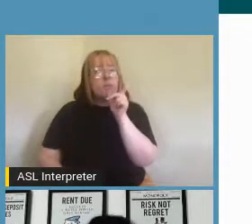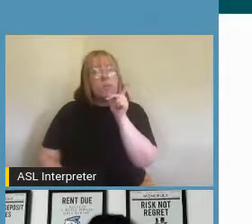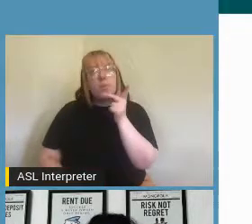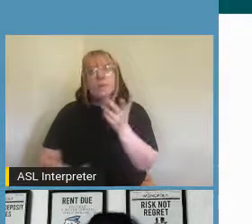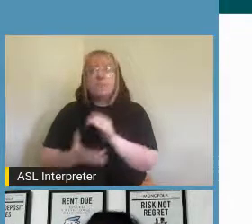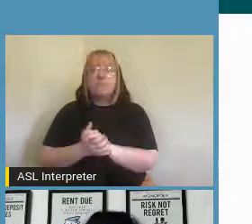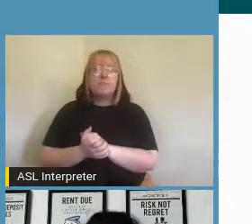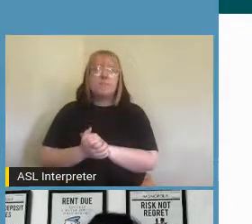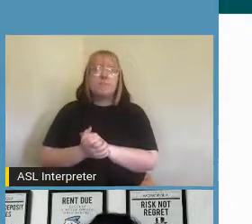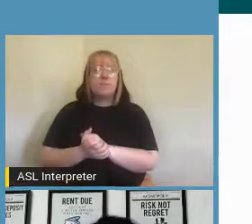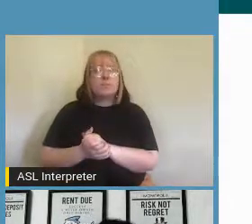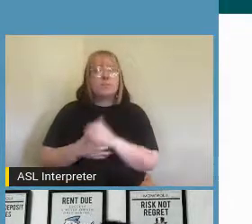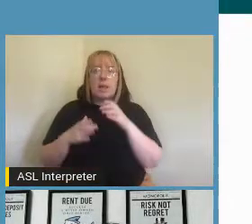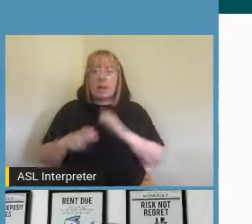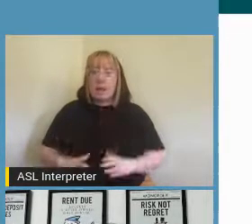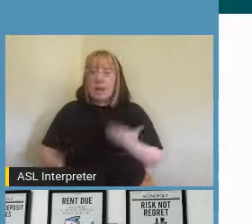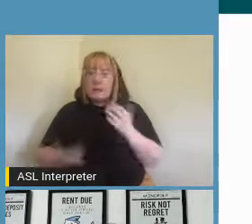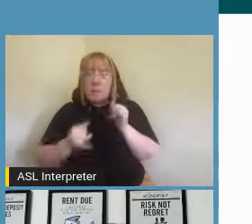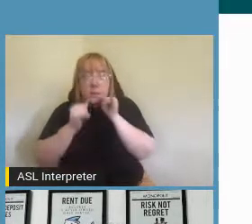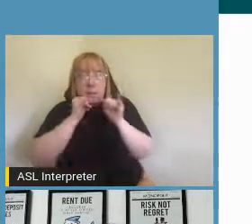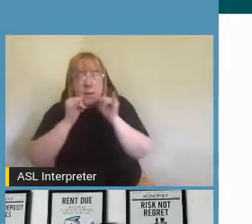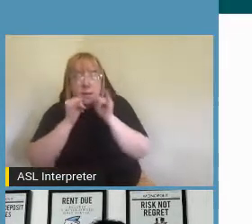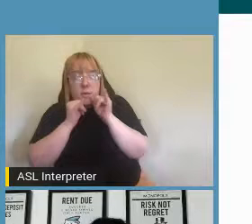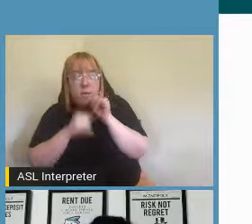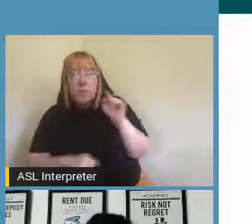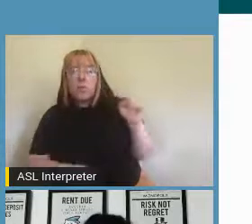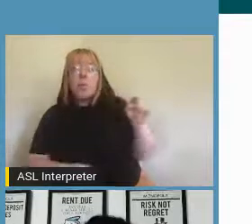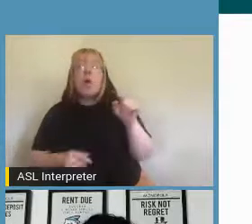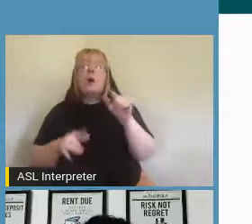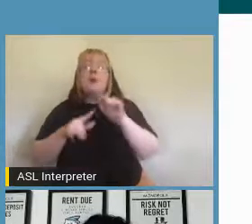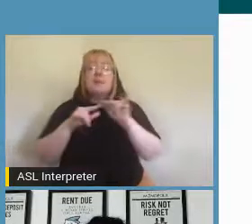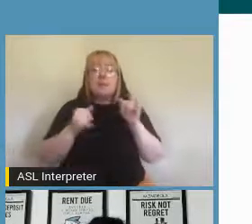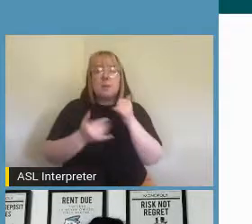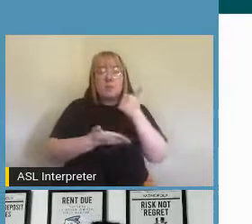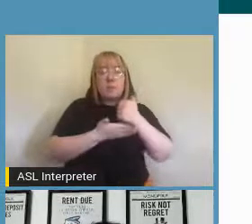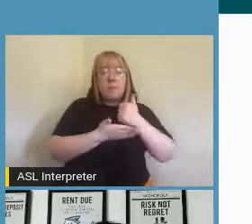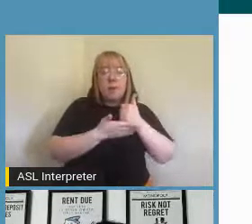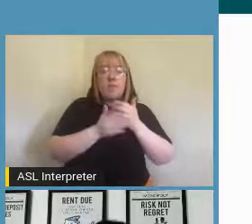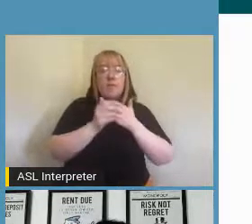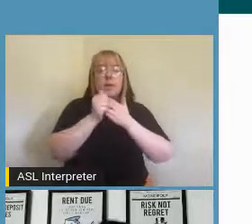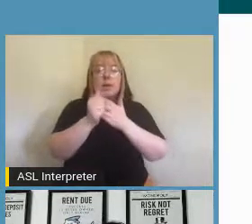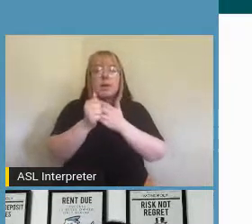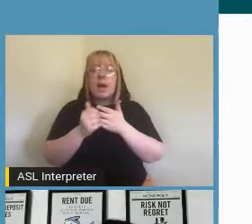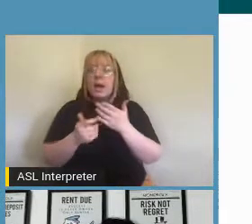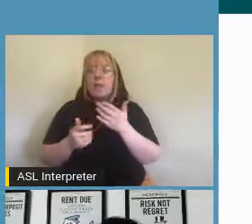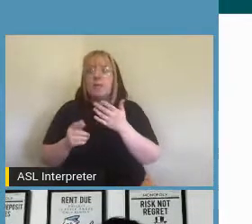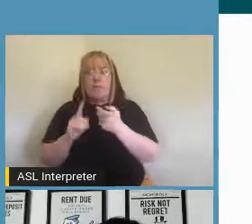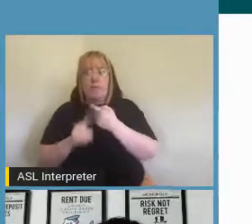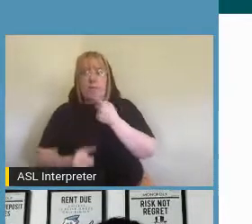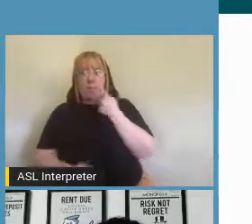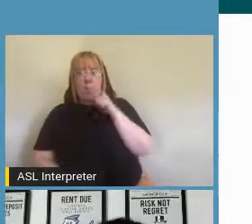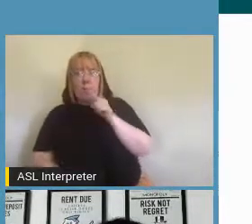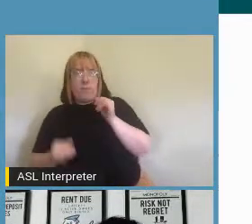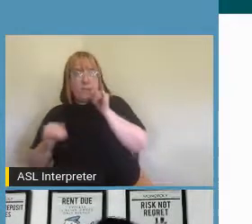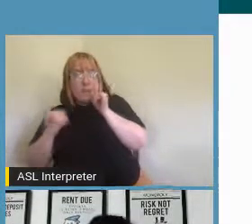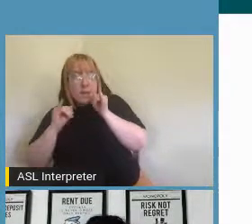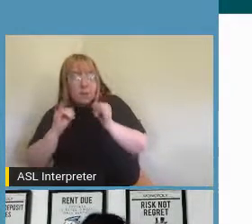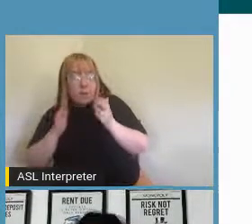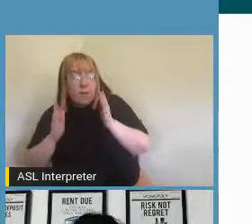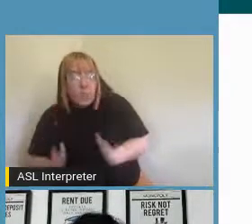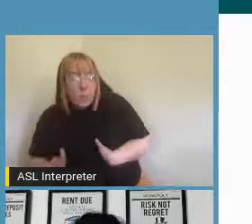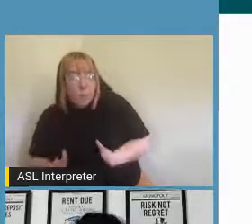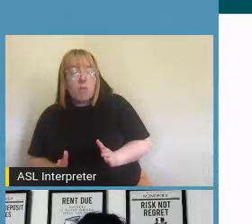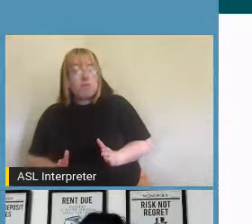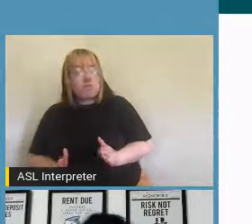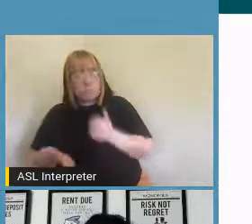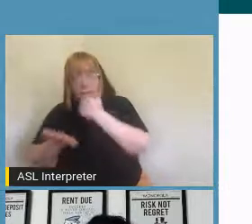our clients might be interviewing, but also is a very helpful guide even to the person that's running them. And so the key components are everything from why we're